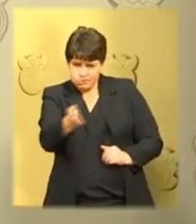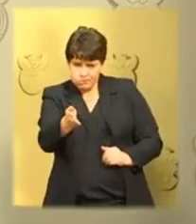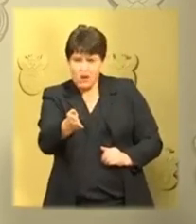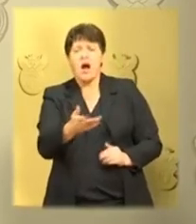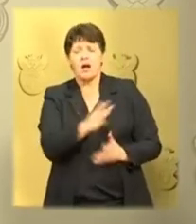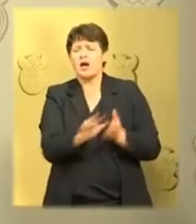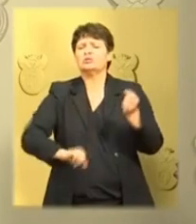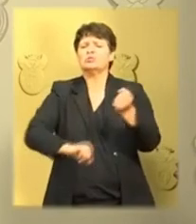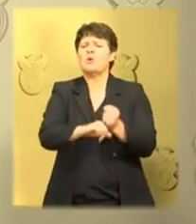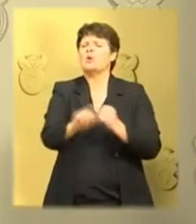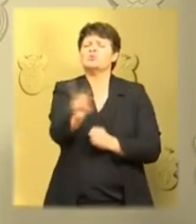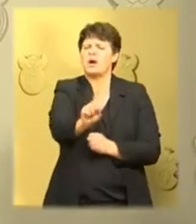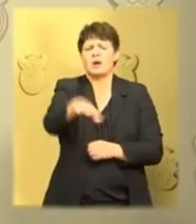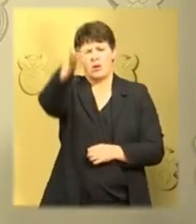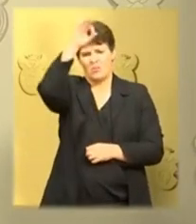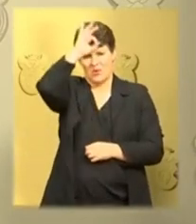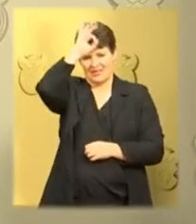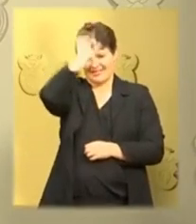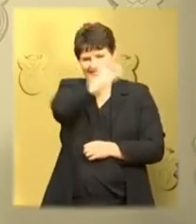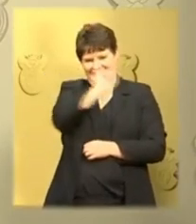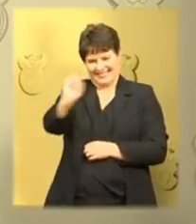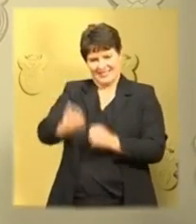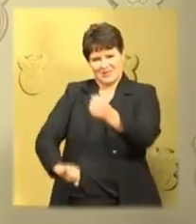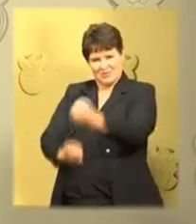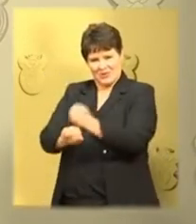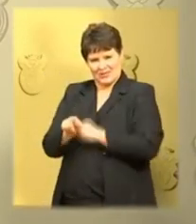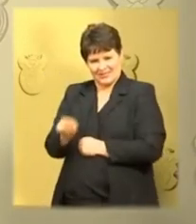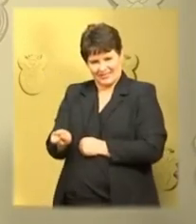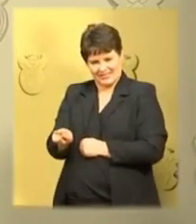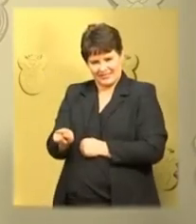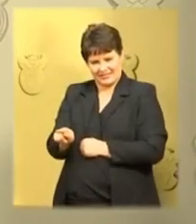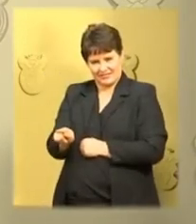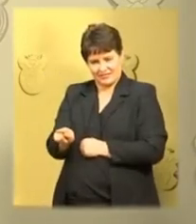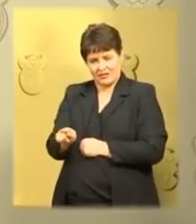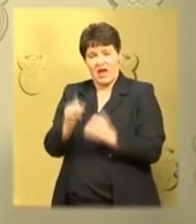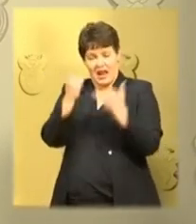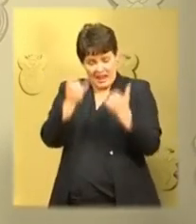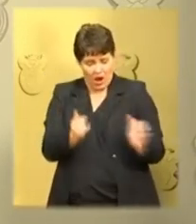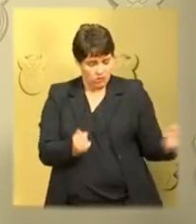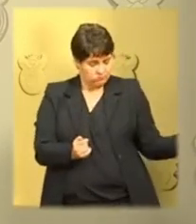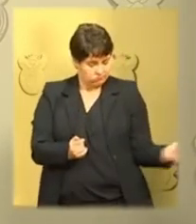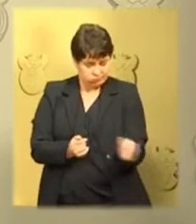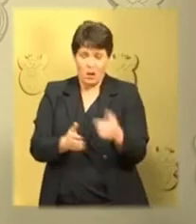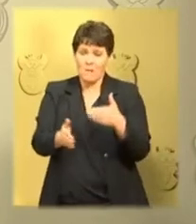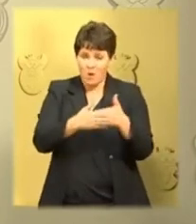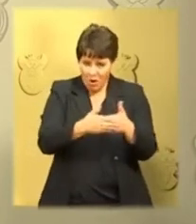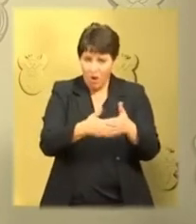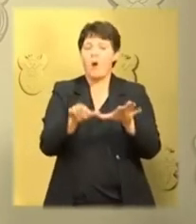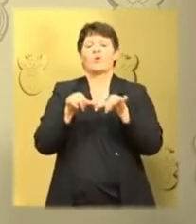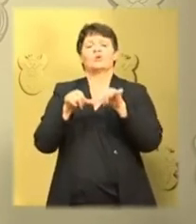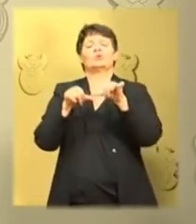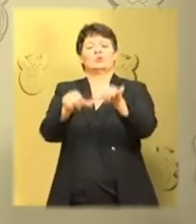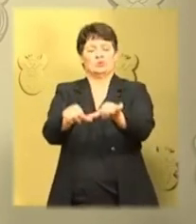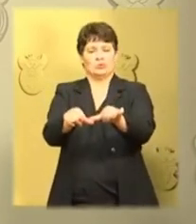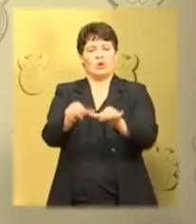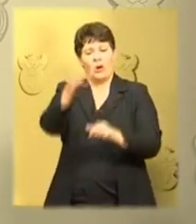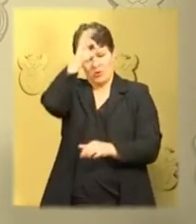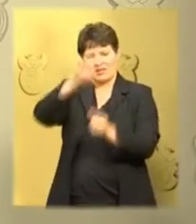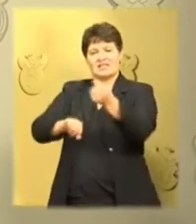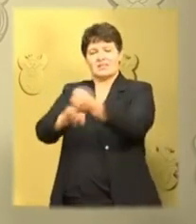Police Service in their responsibilities. They will continue to do so, but they will also be